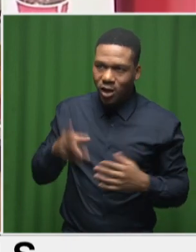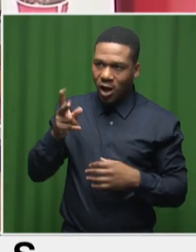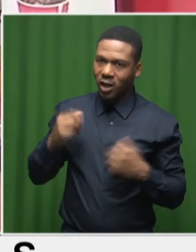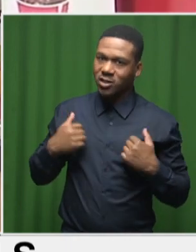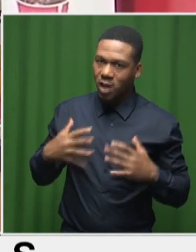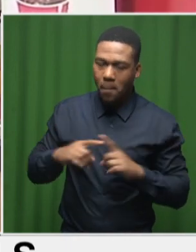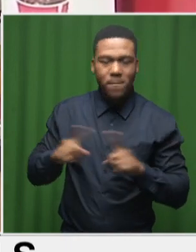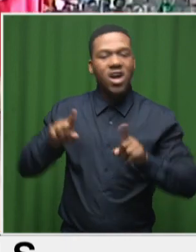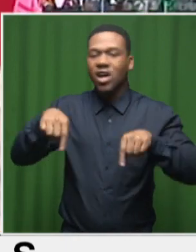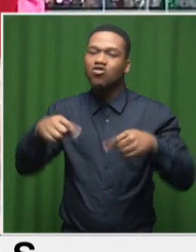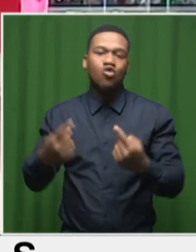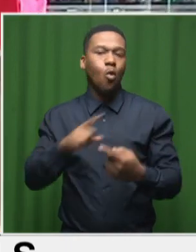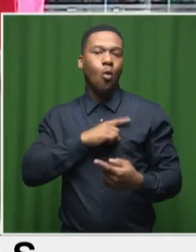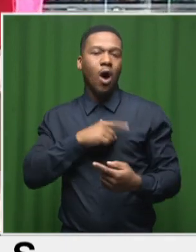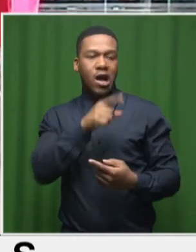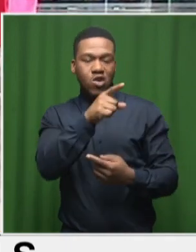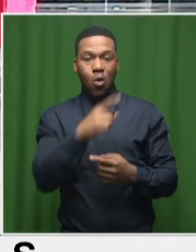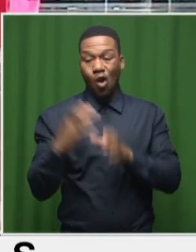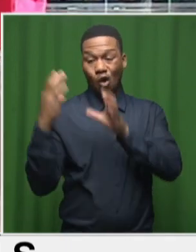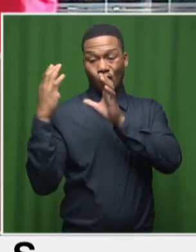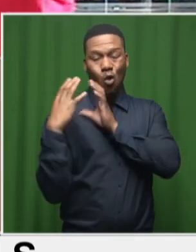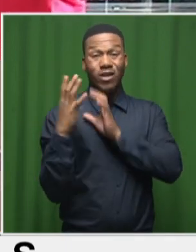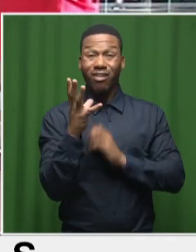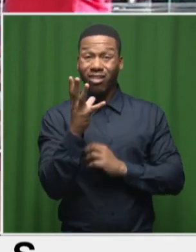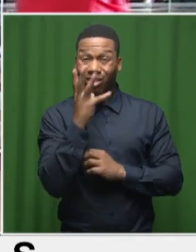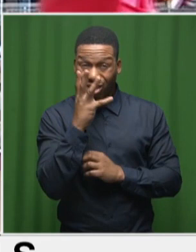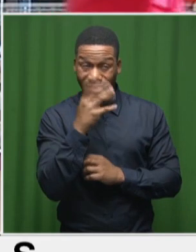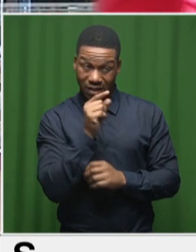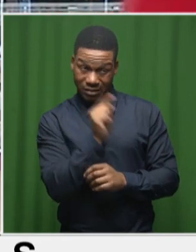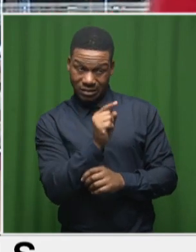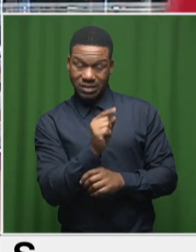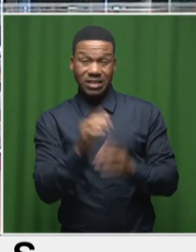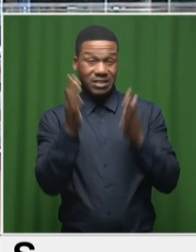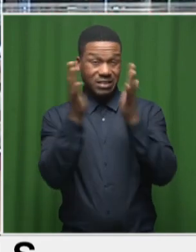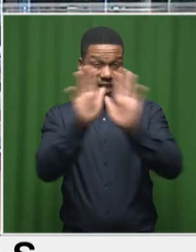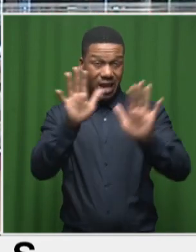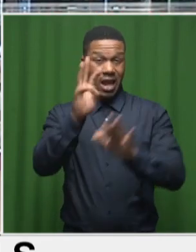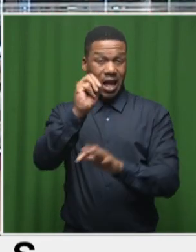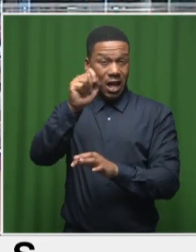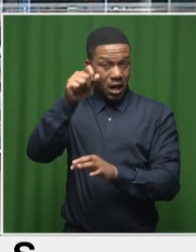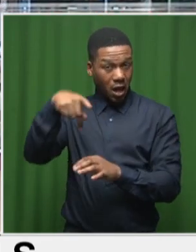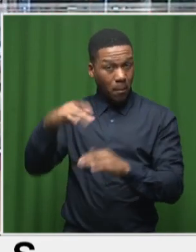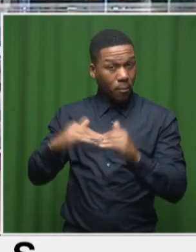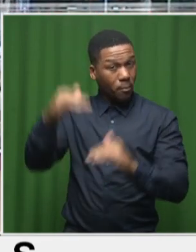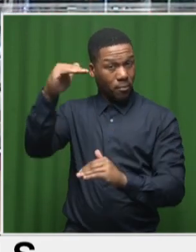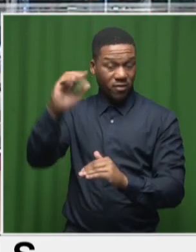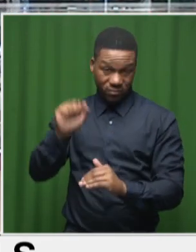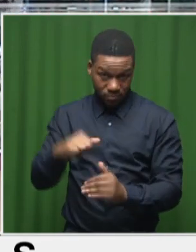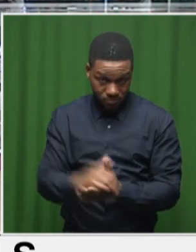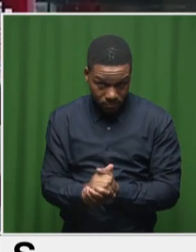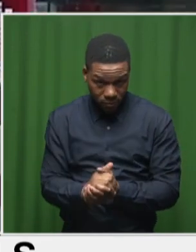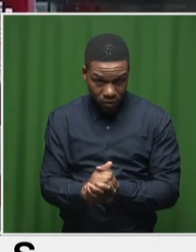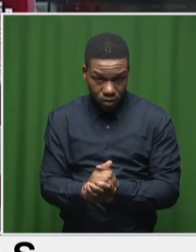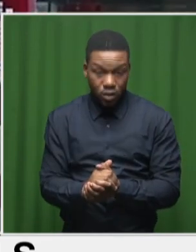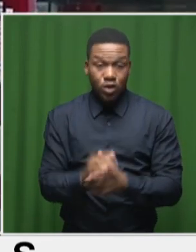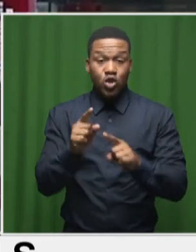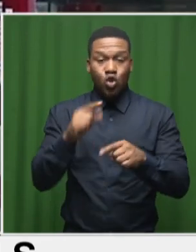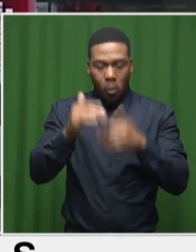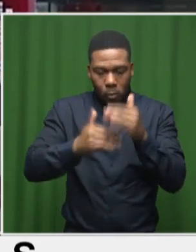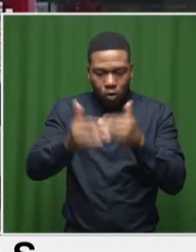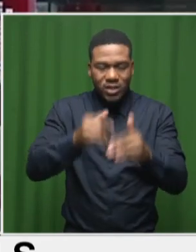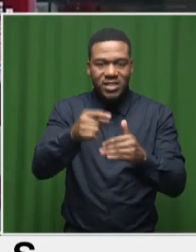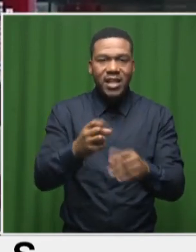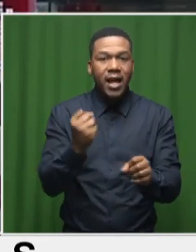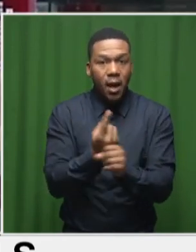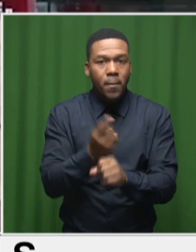have load more than 10 amps. So that process will happen every after 30 minutes up until you